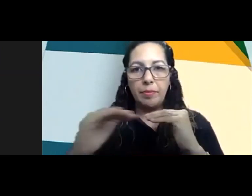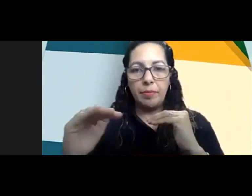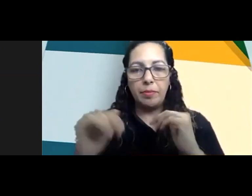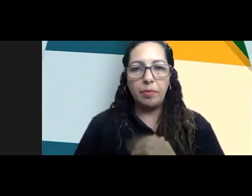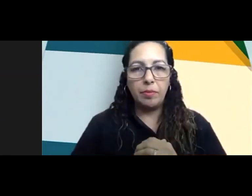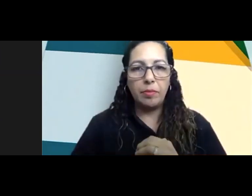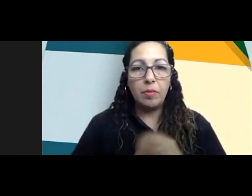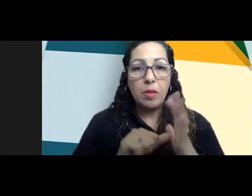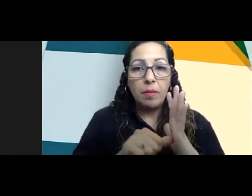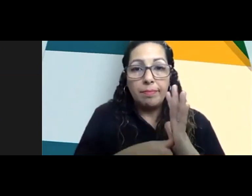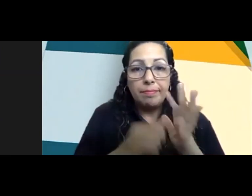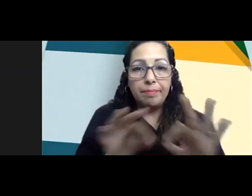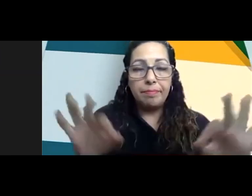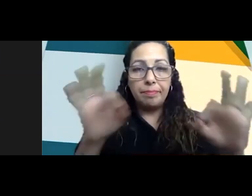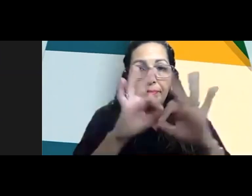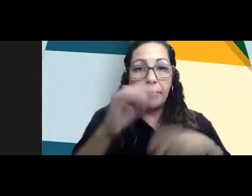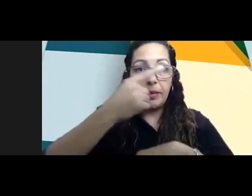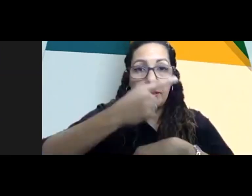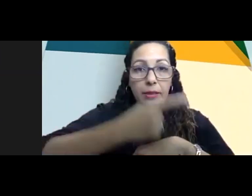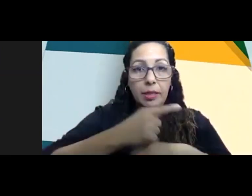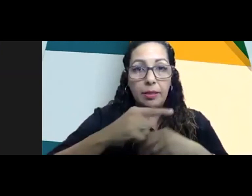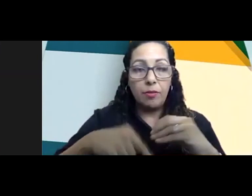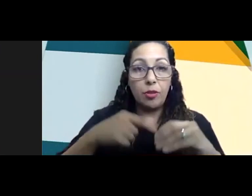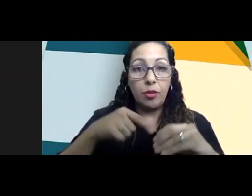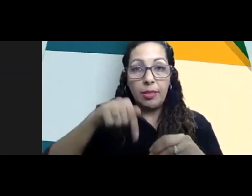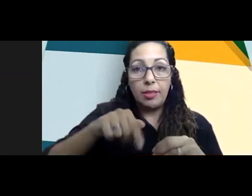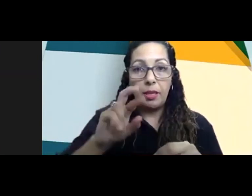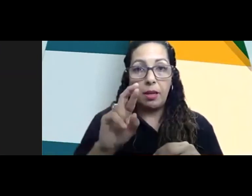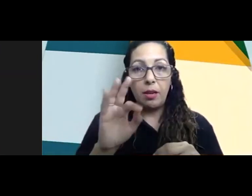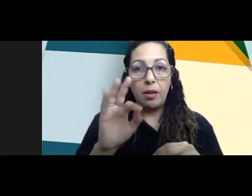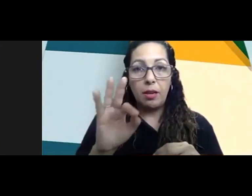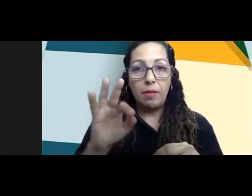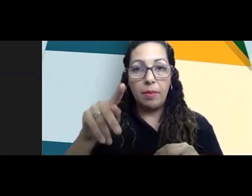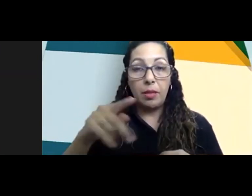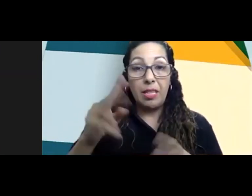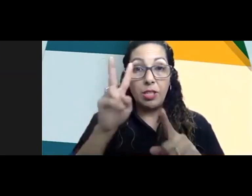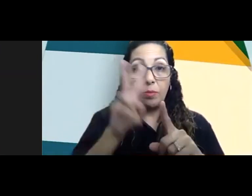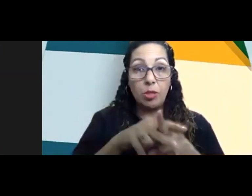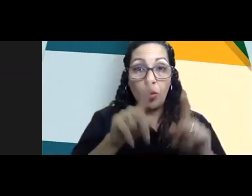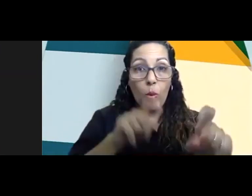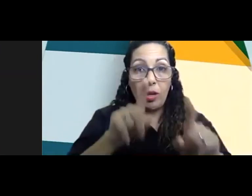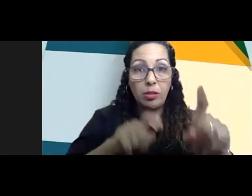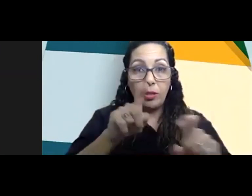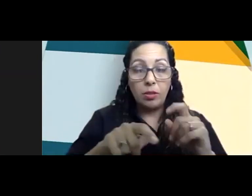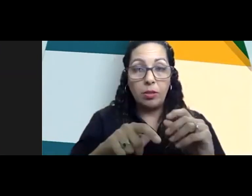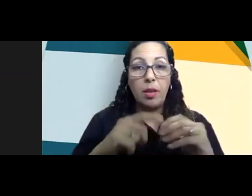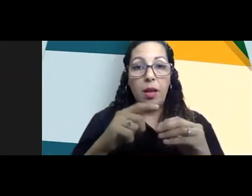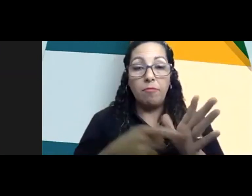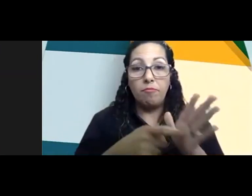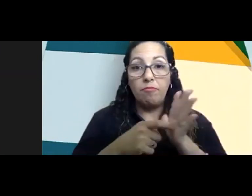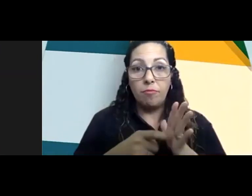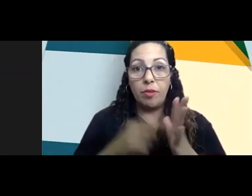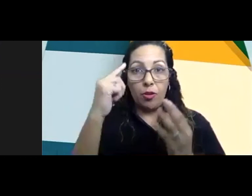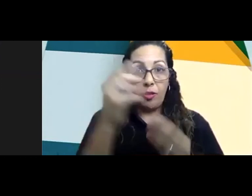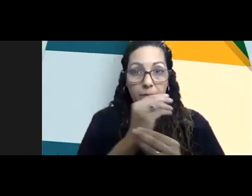important dates for this RFP, the submission of questions and requests for clarifications